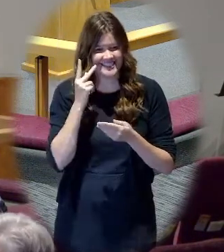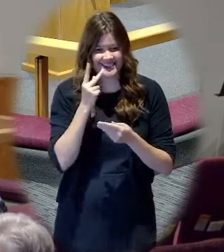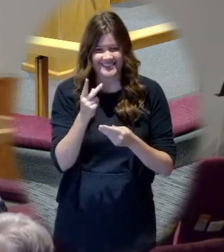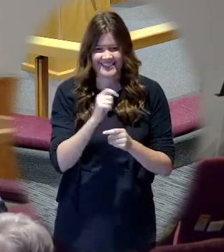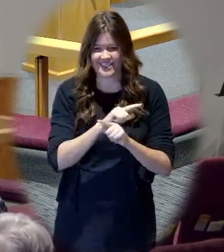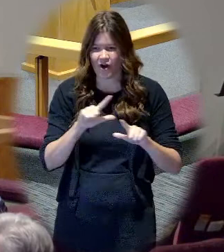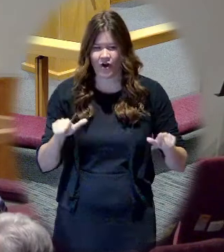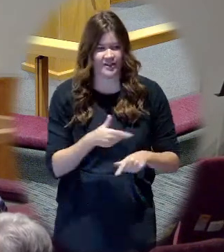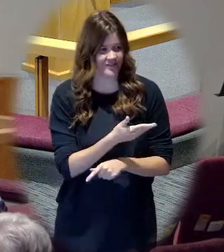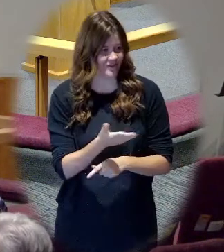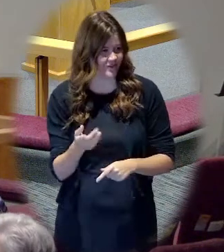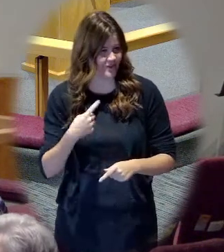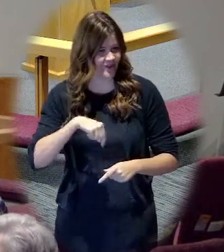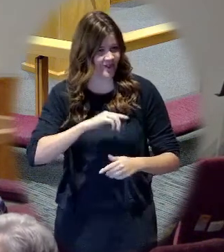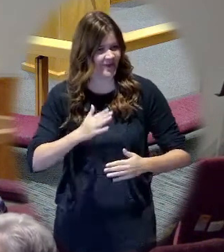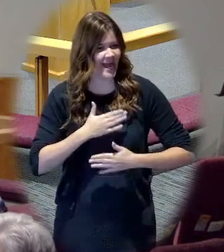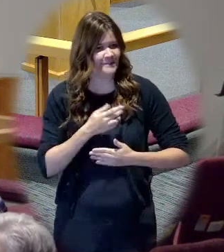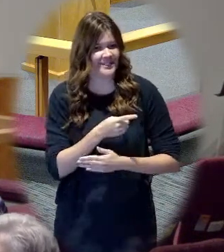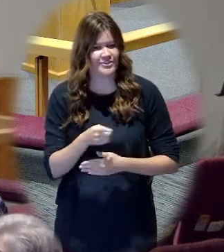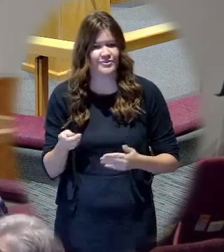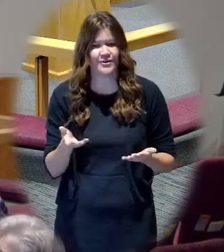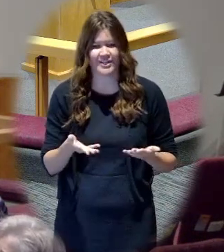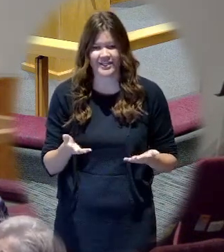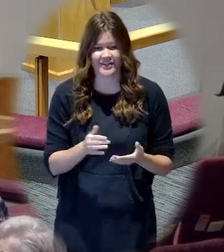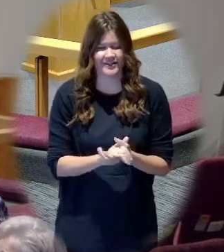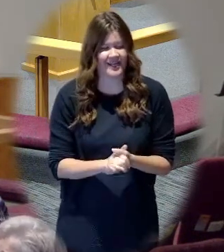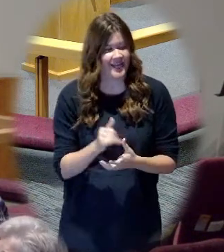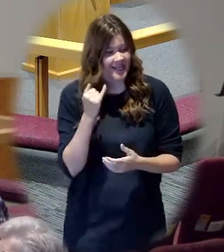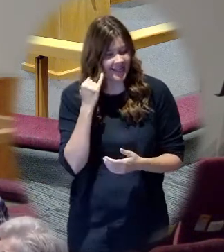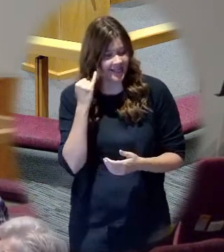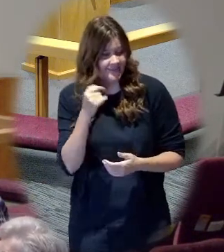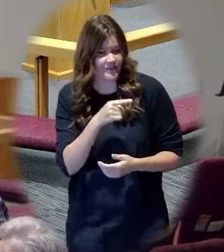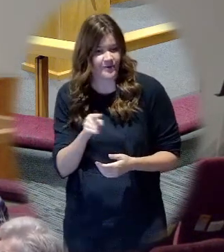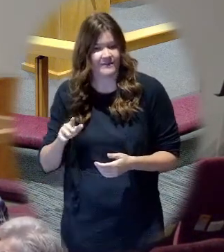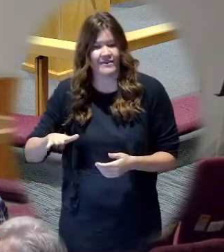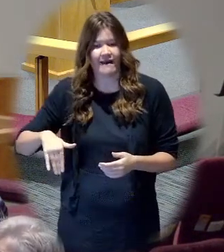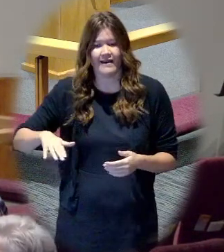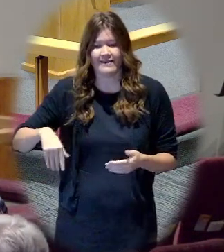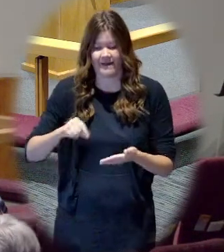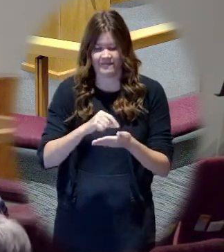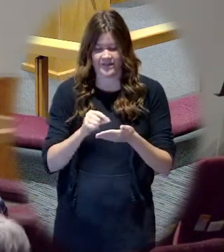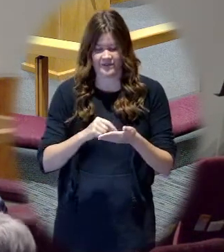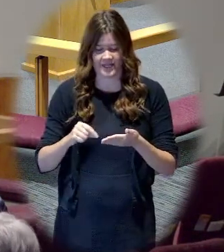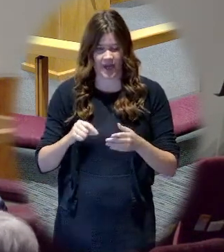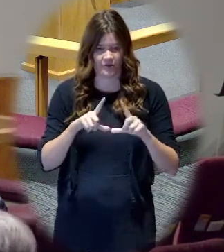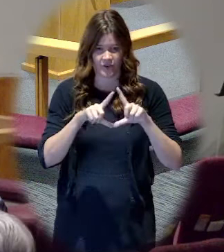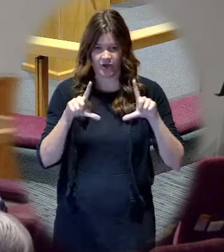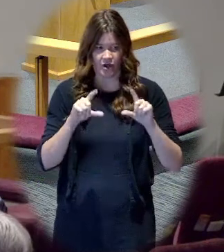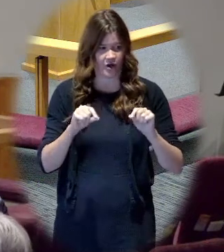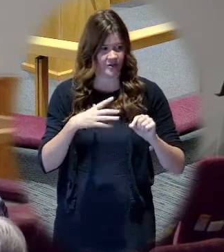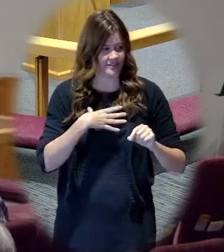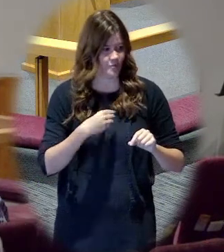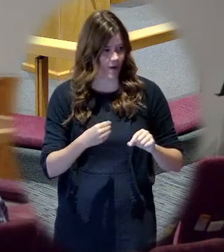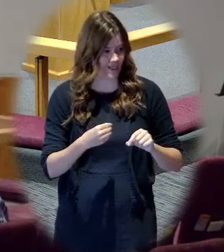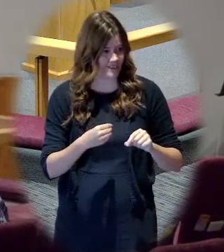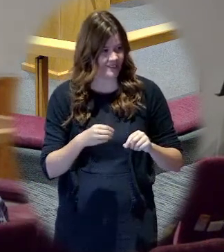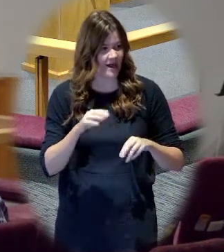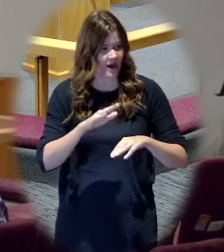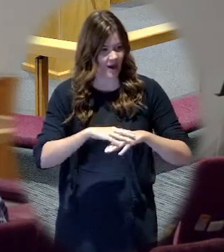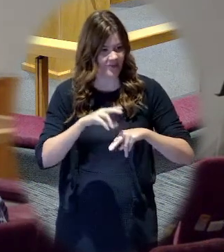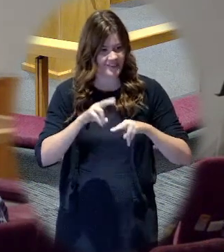you're here. If you haven't already done so, there's a white card just like this in the seat back in front of you. Please take a